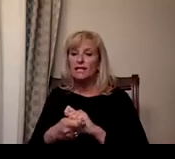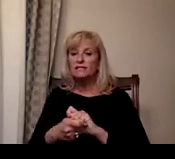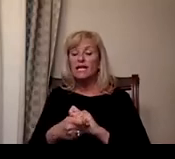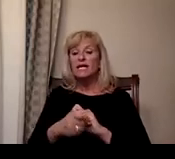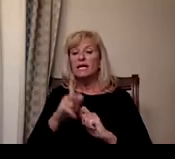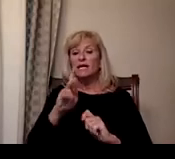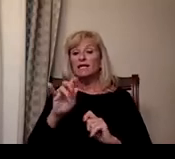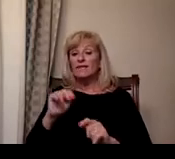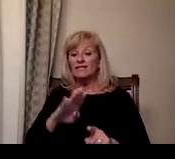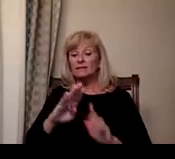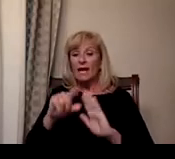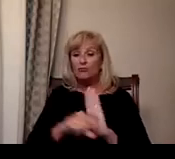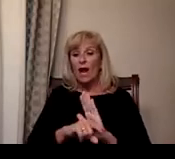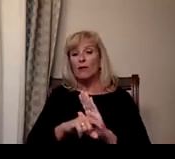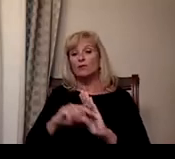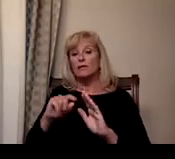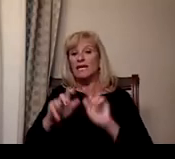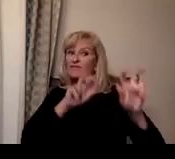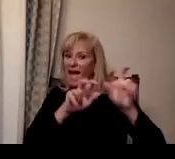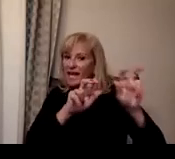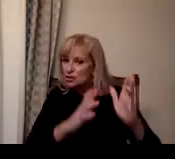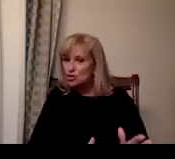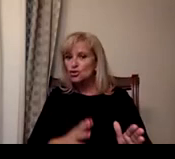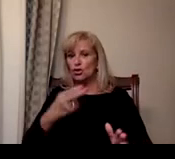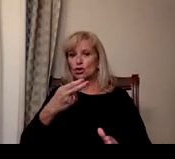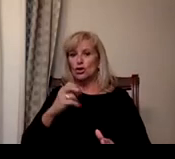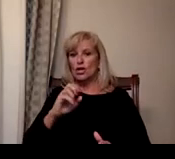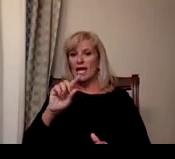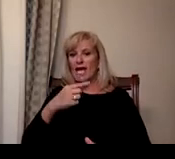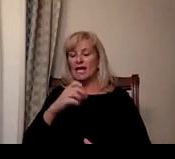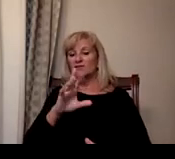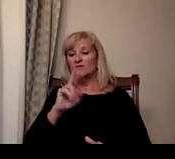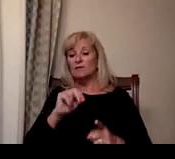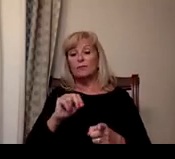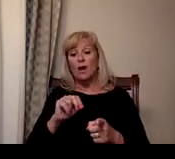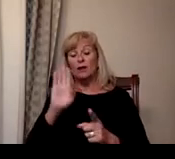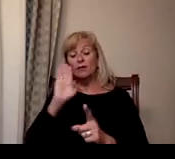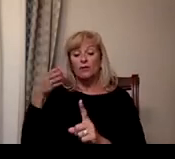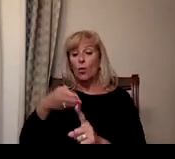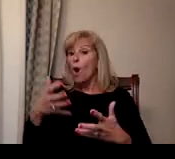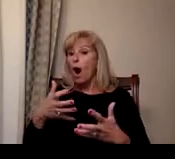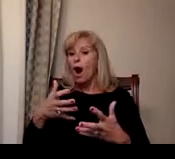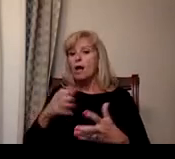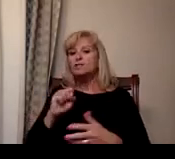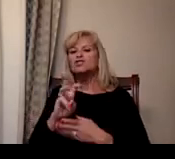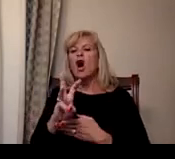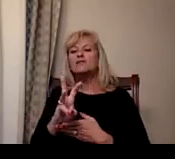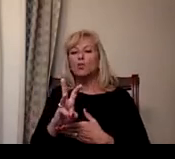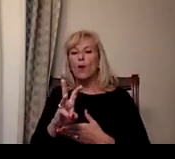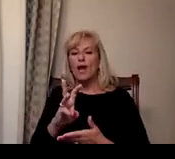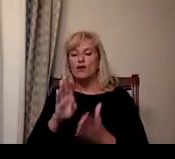he has a background in investing, hedge funds, and he is, at the end of the day, a software developer. So he had the